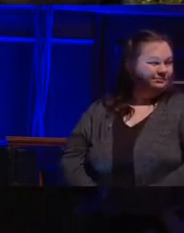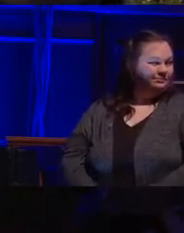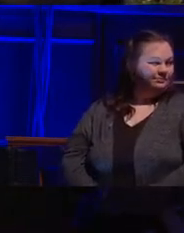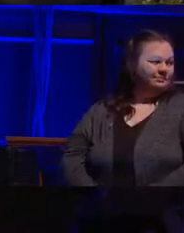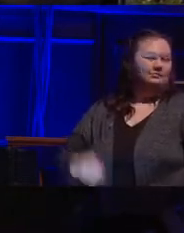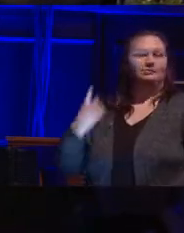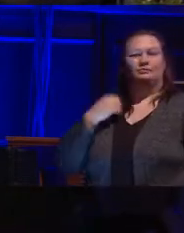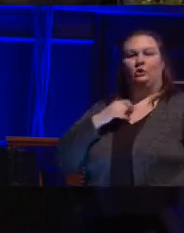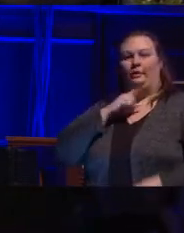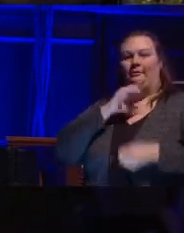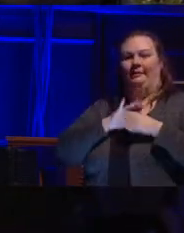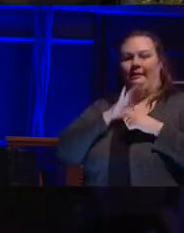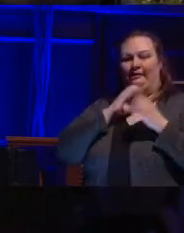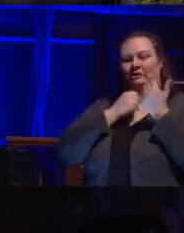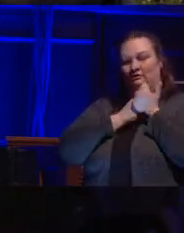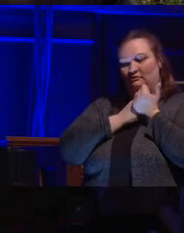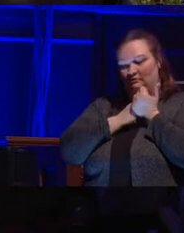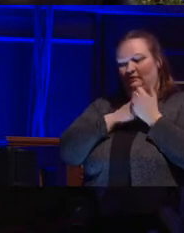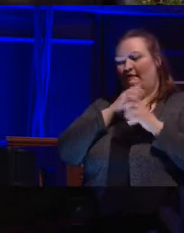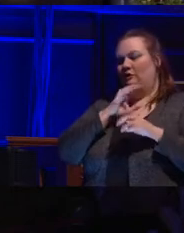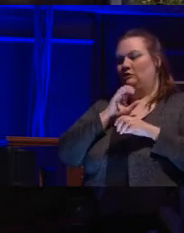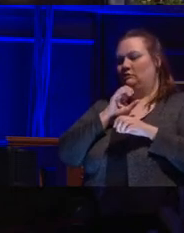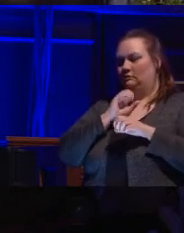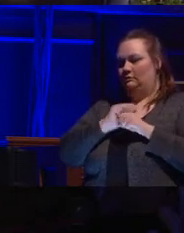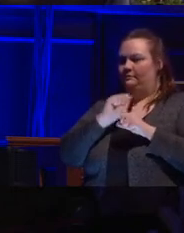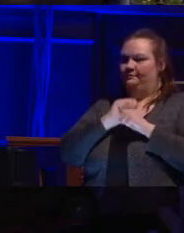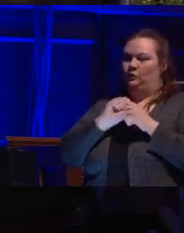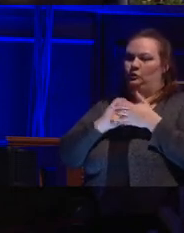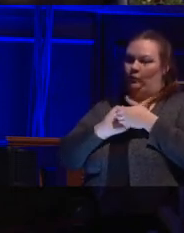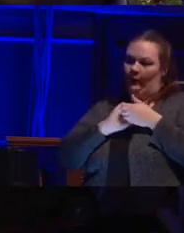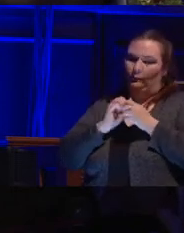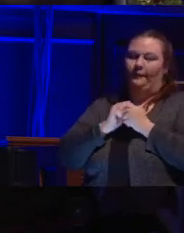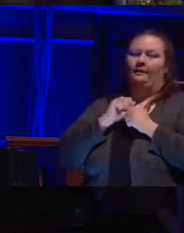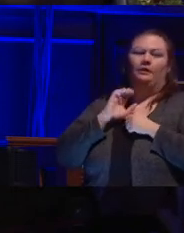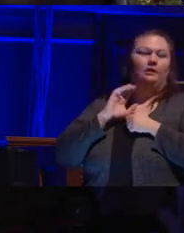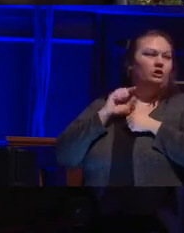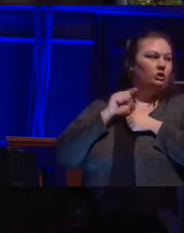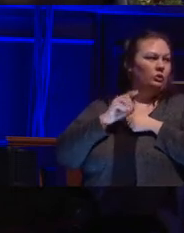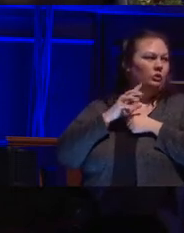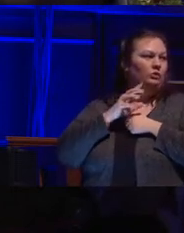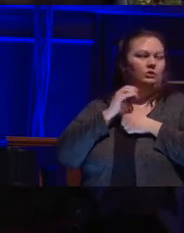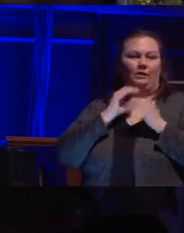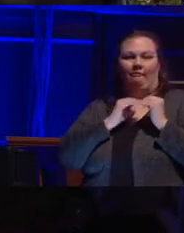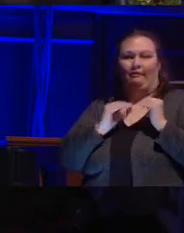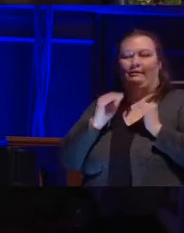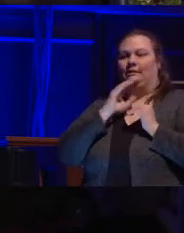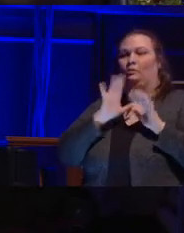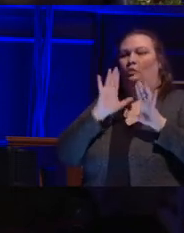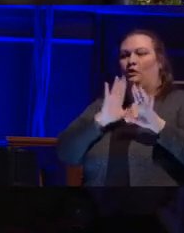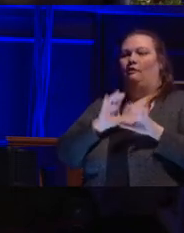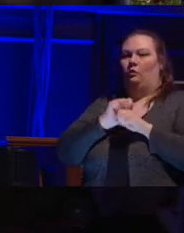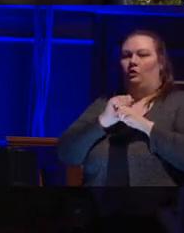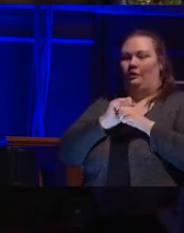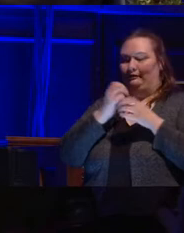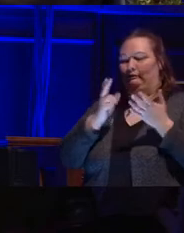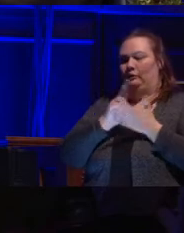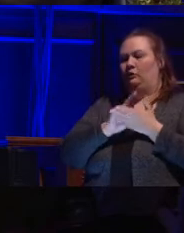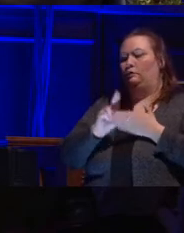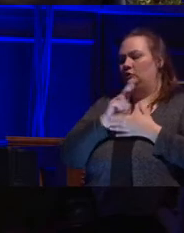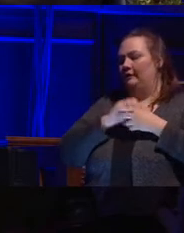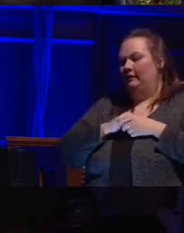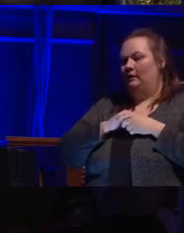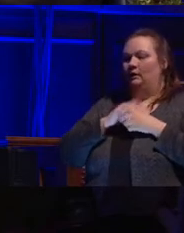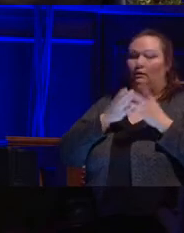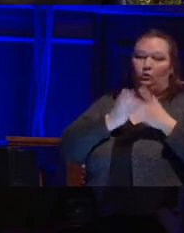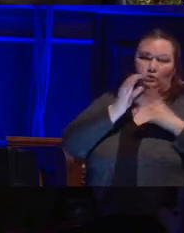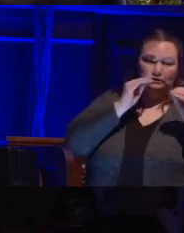We pledge our faithful efforts to join with you and your colleagues in advancing the great works of this university through